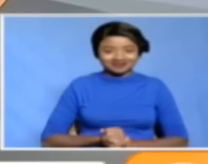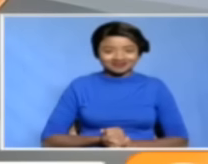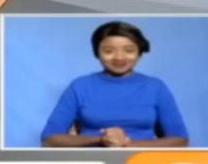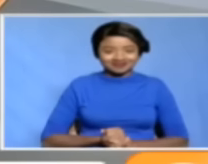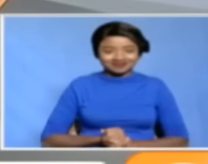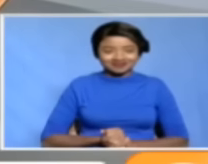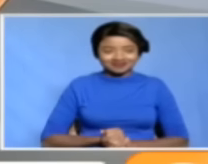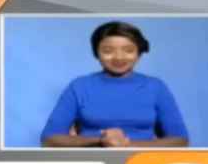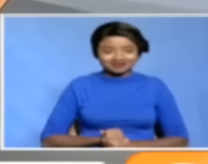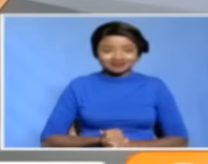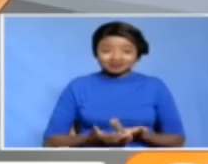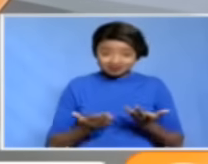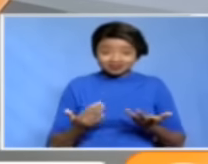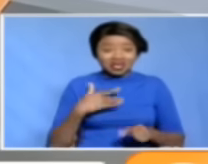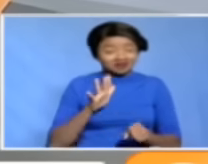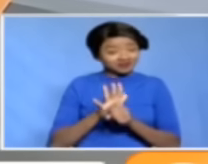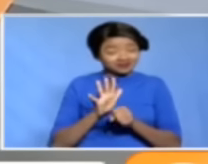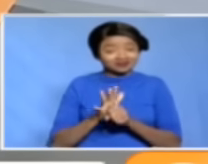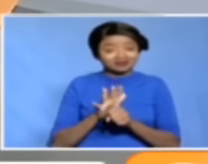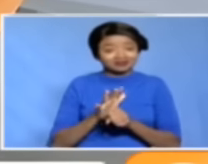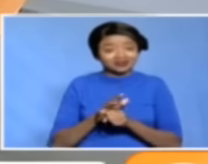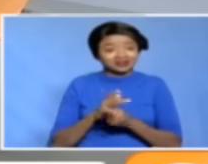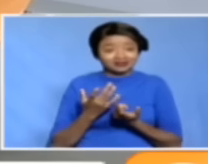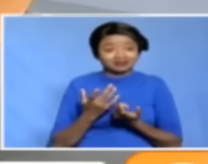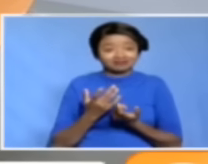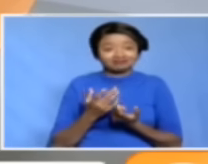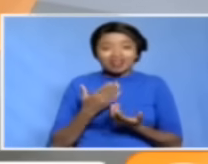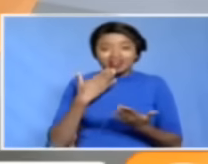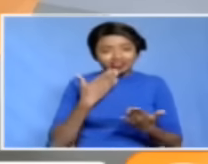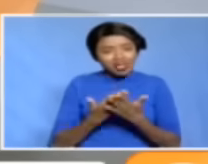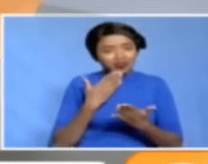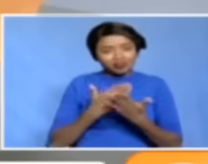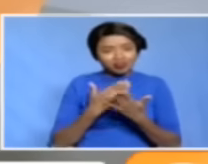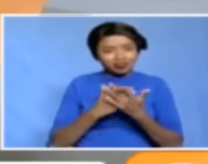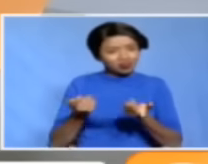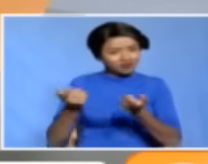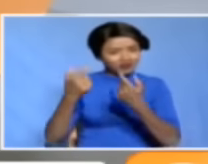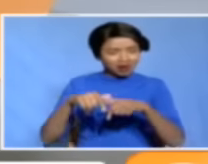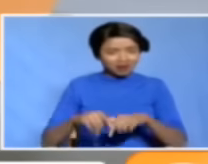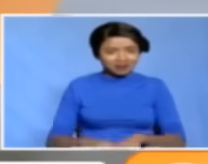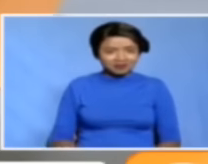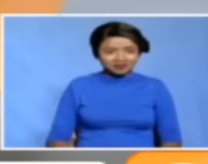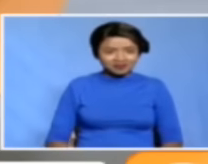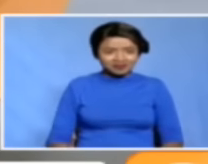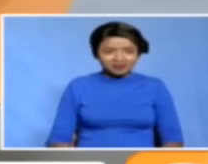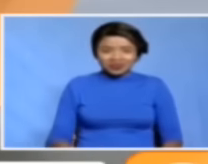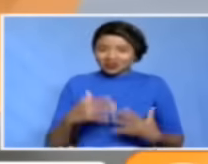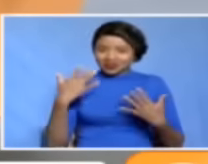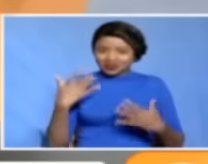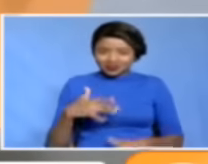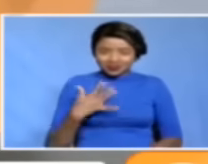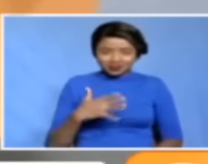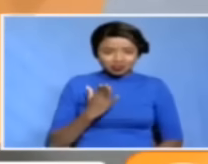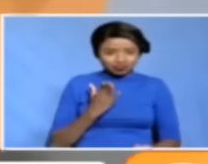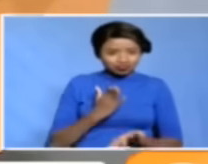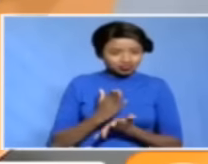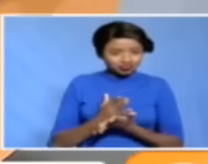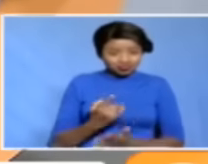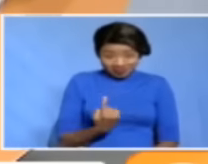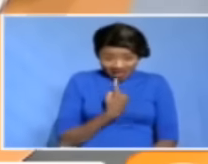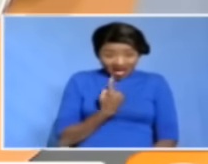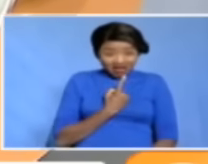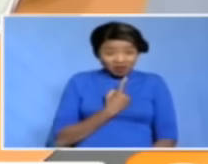Okay, and you had more just before we went to the break. Thank you so much for making time for us. Thank you, Sen. It doesn't look, it looks like, seemingly, it's not me